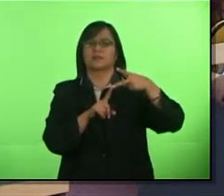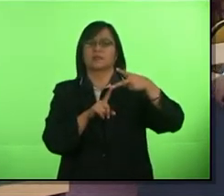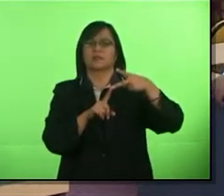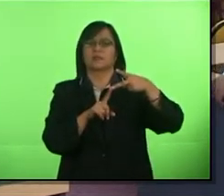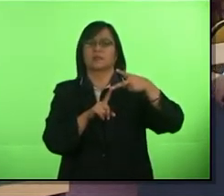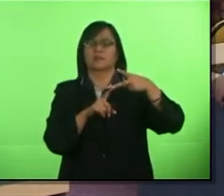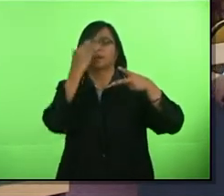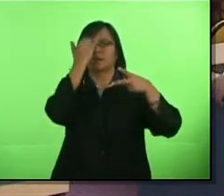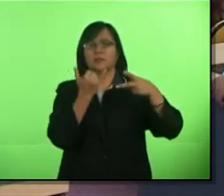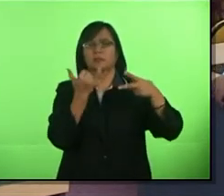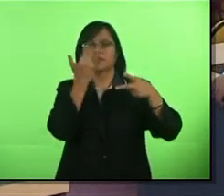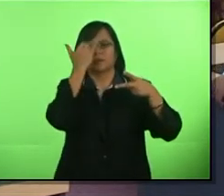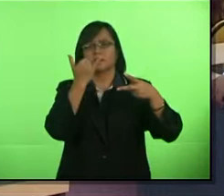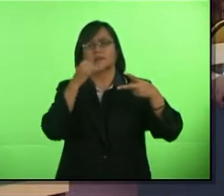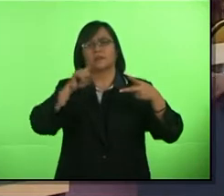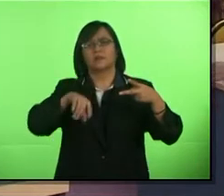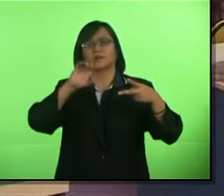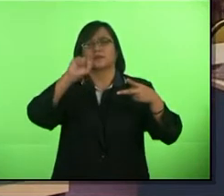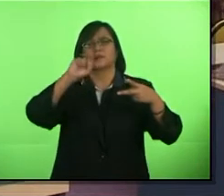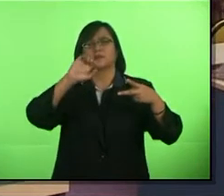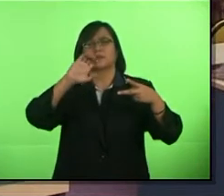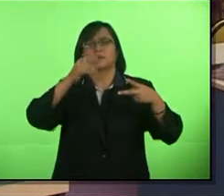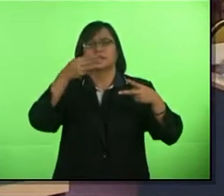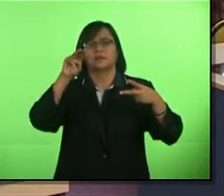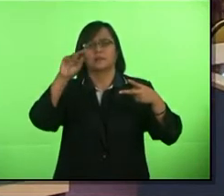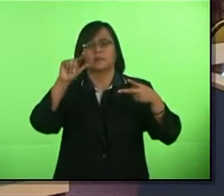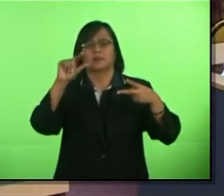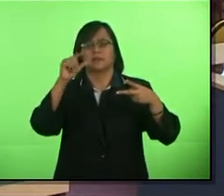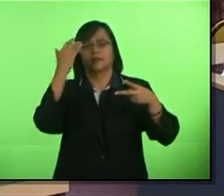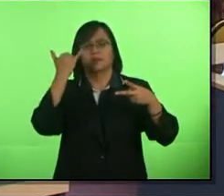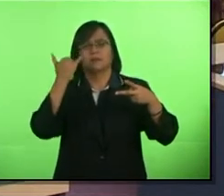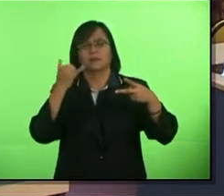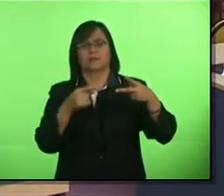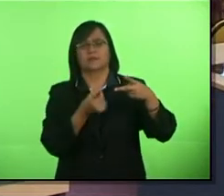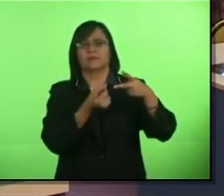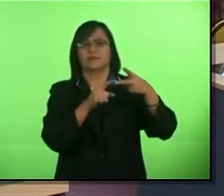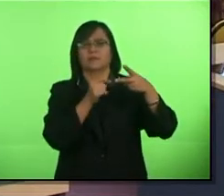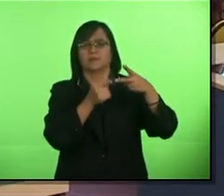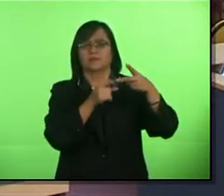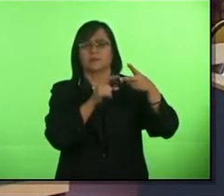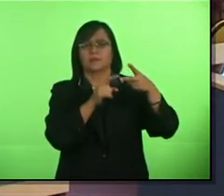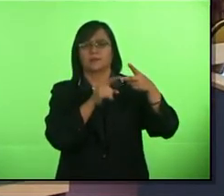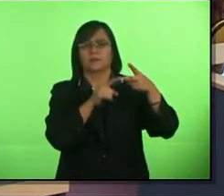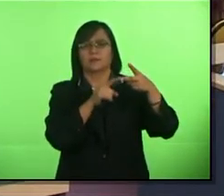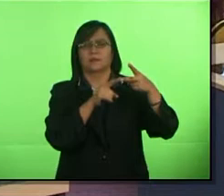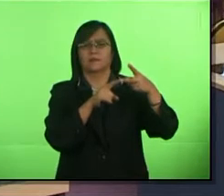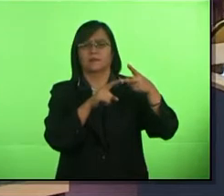you do skimming for? Untuk apa? What's the purpose of skimming?